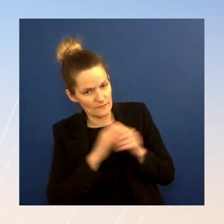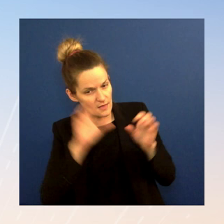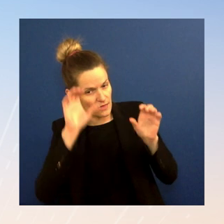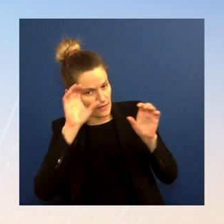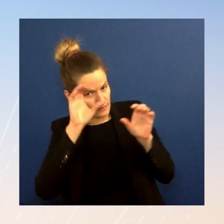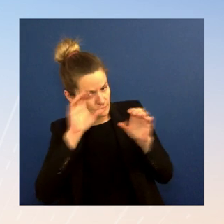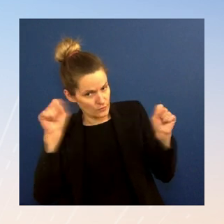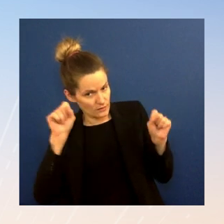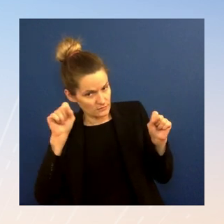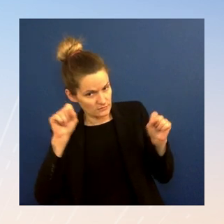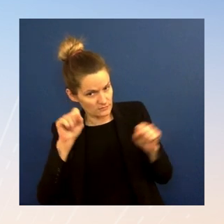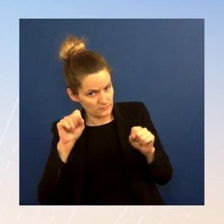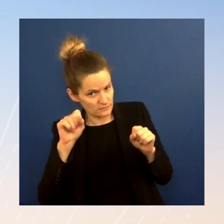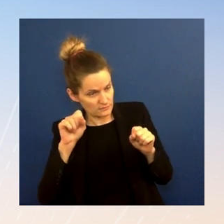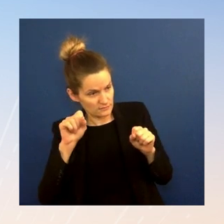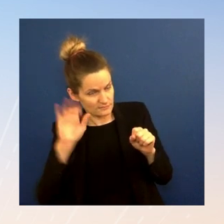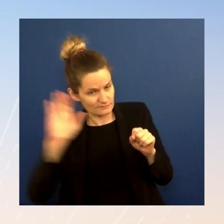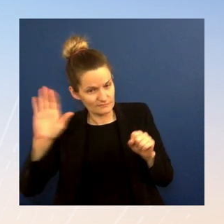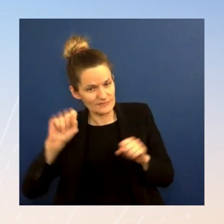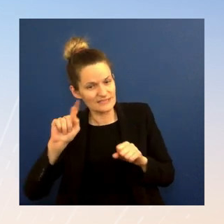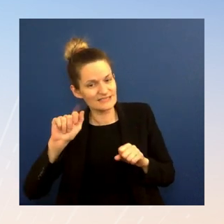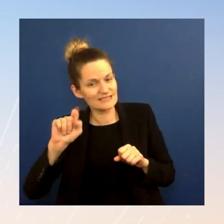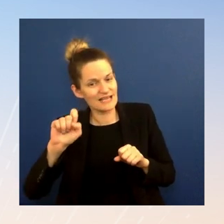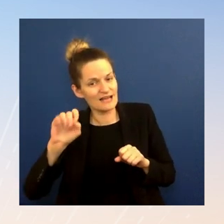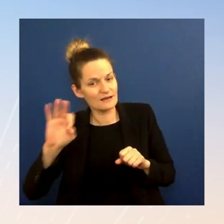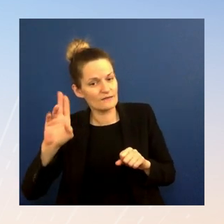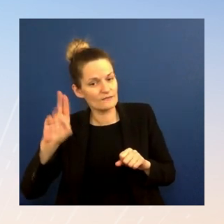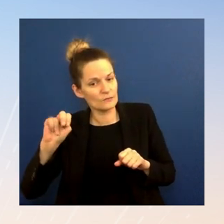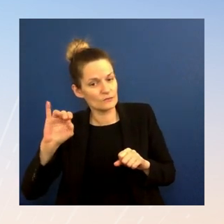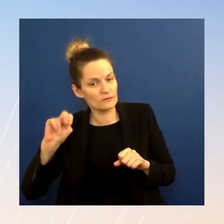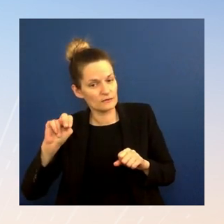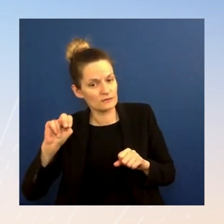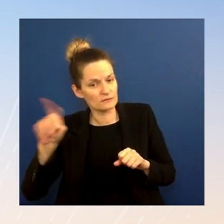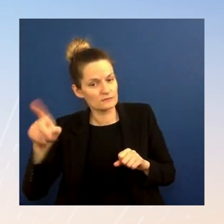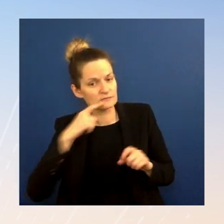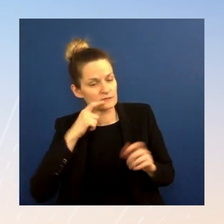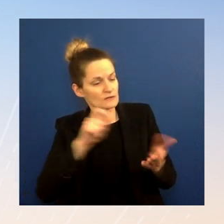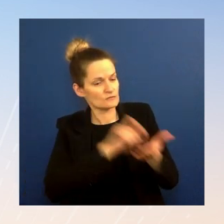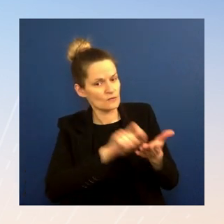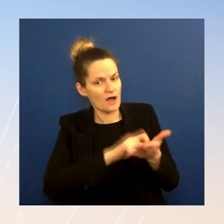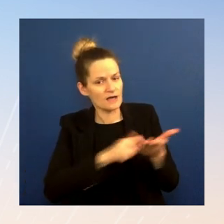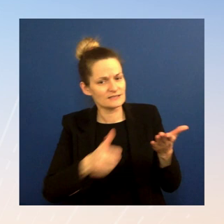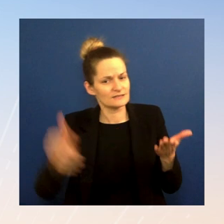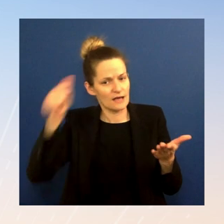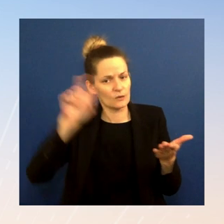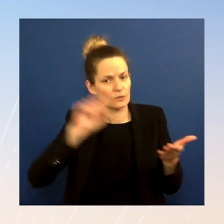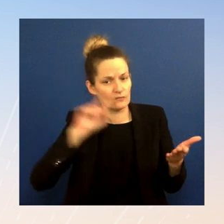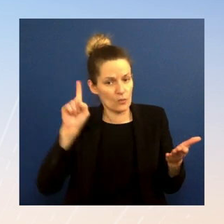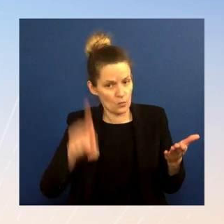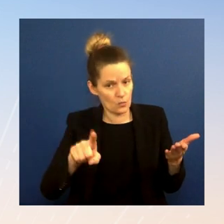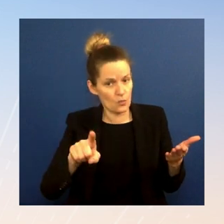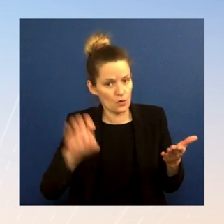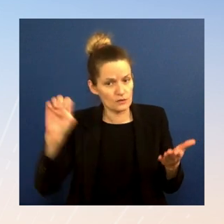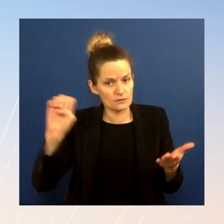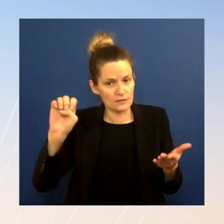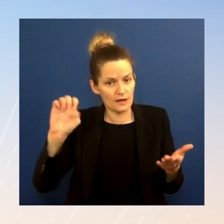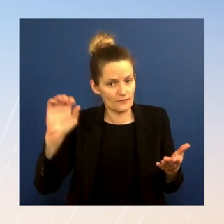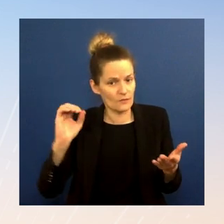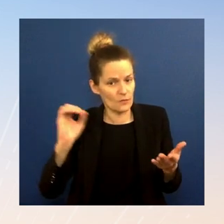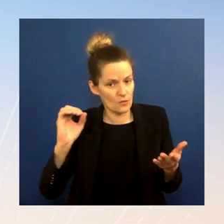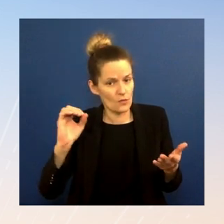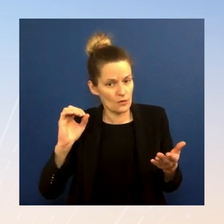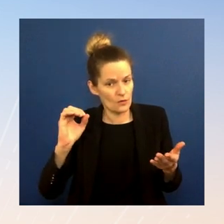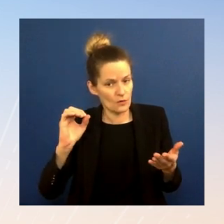on identity theft and I think he called it pandemic aid fraud or something similar. Do you have an update on where